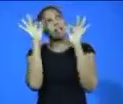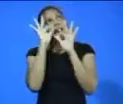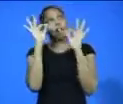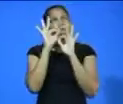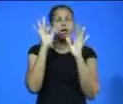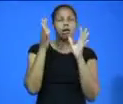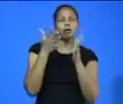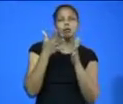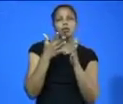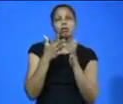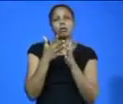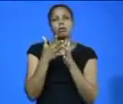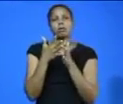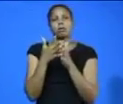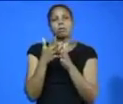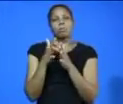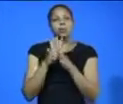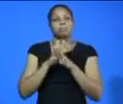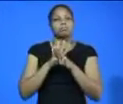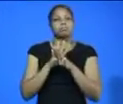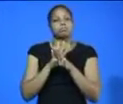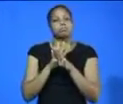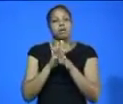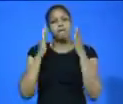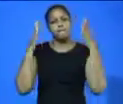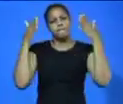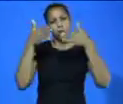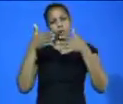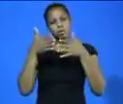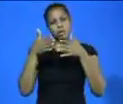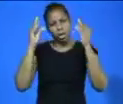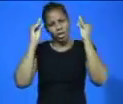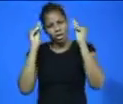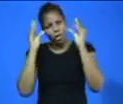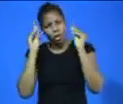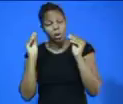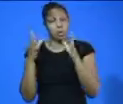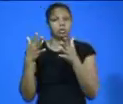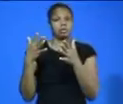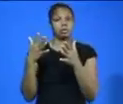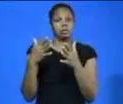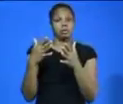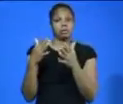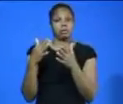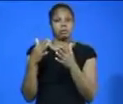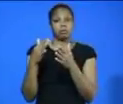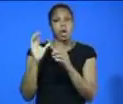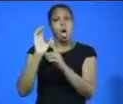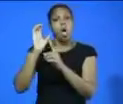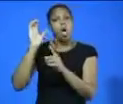from the theological context of James